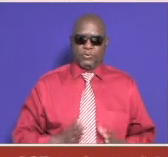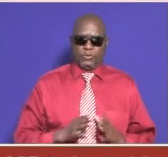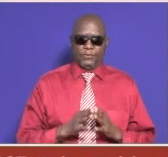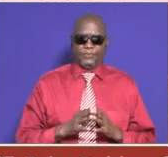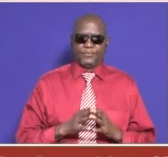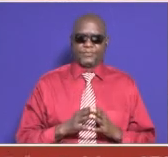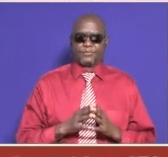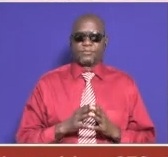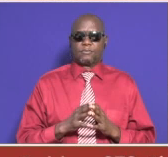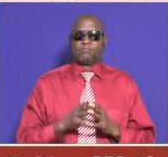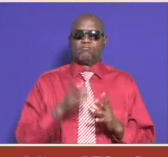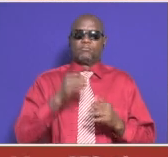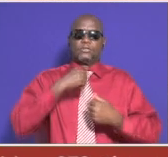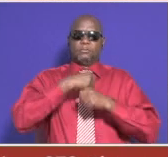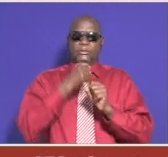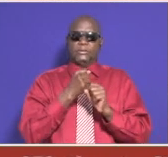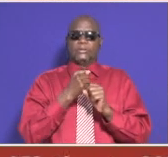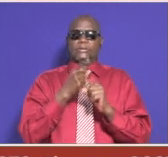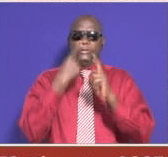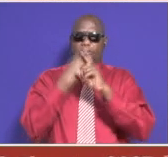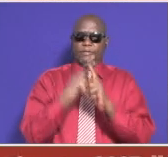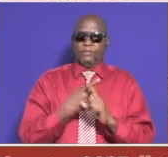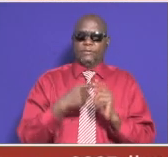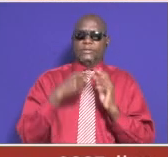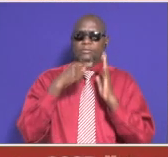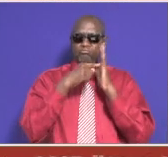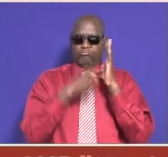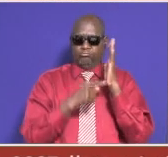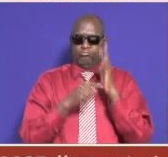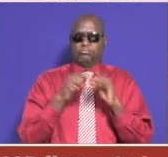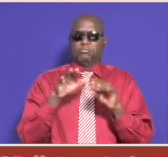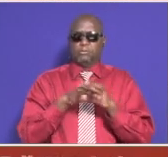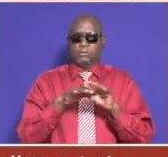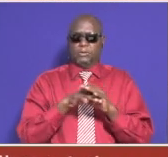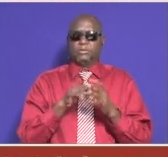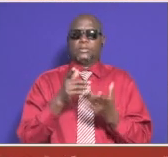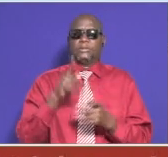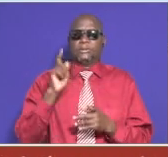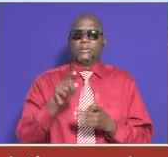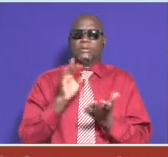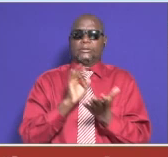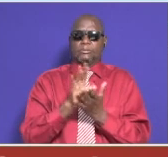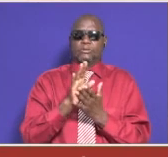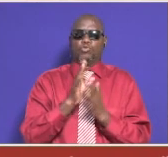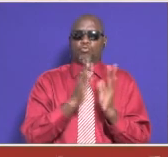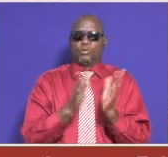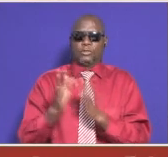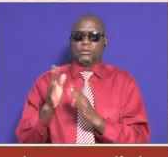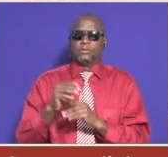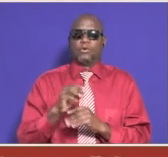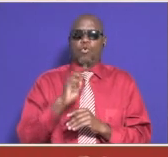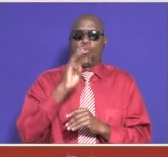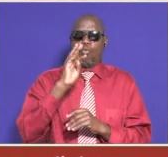running rogue by making several claims against the House and its members in the middle of an impeachment process. Nyeri Senator Wahome